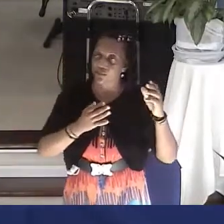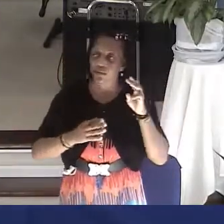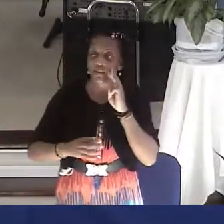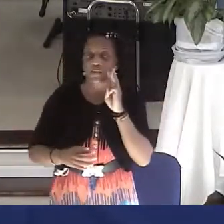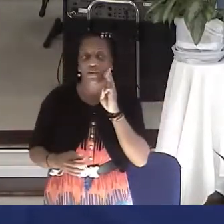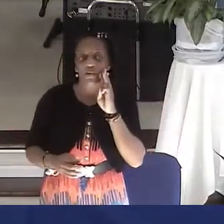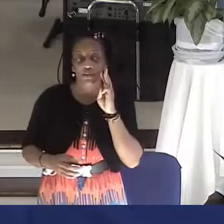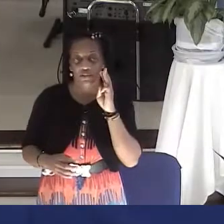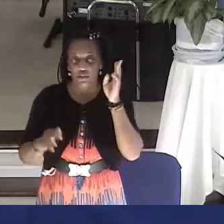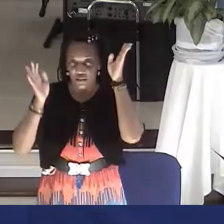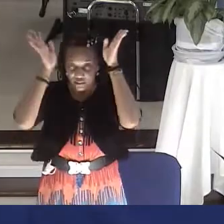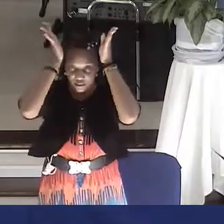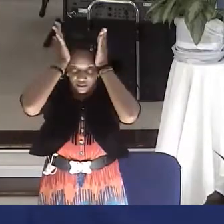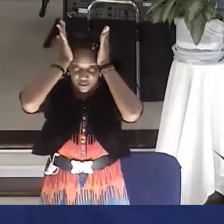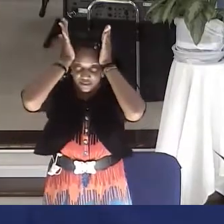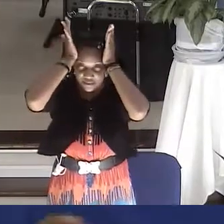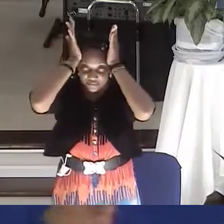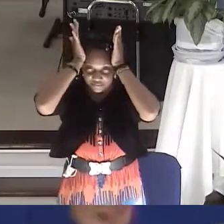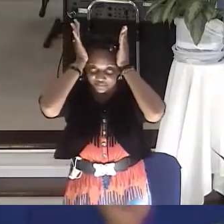Hallelujah.